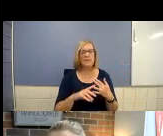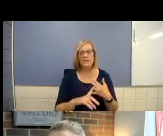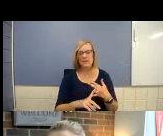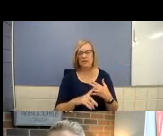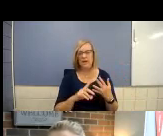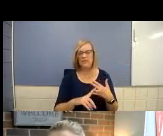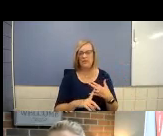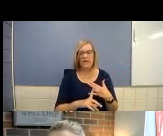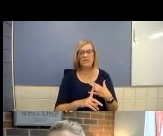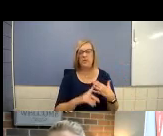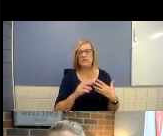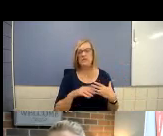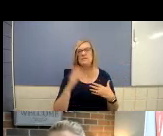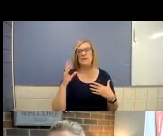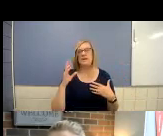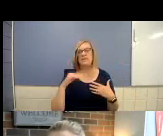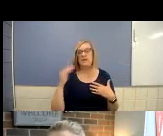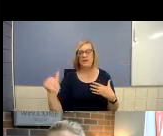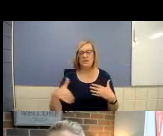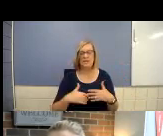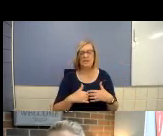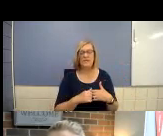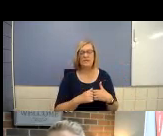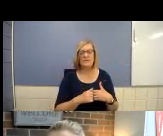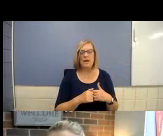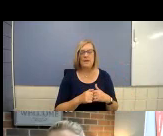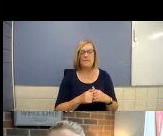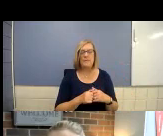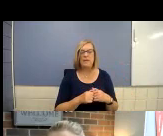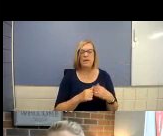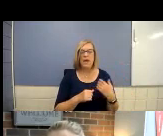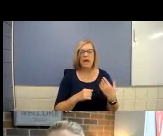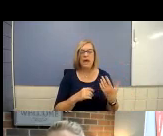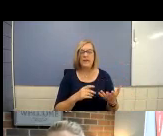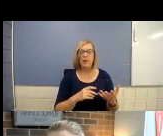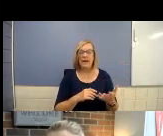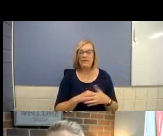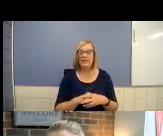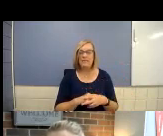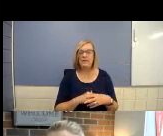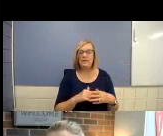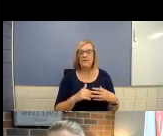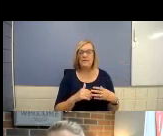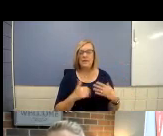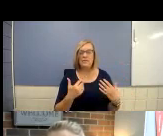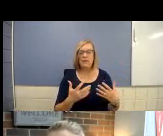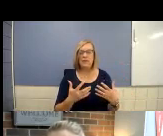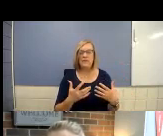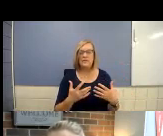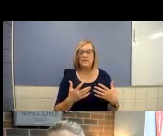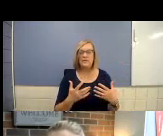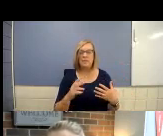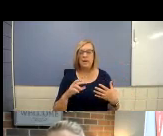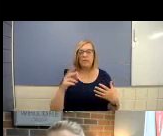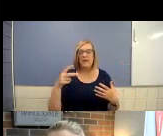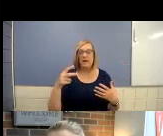licensed, what it takes, and the certification process to get those licenses. And then practicum is an